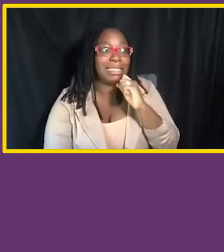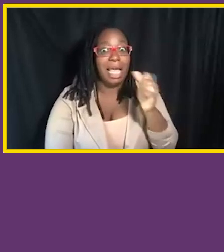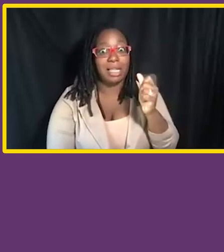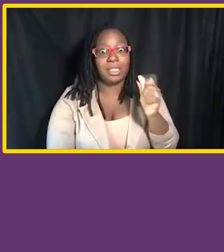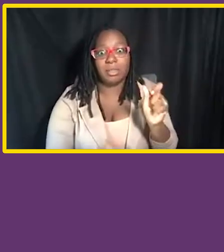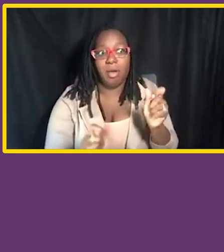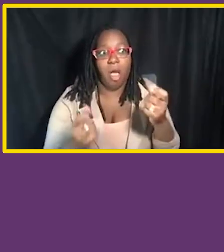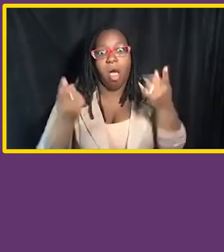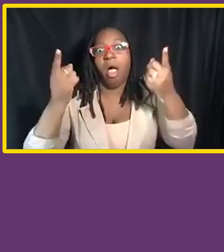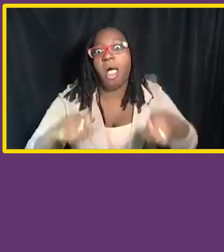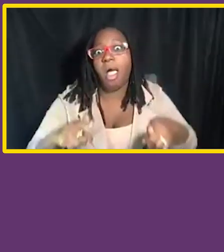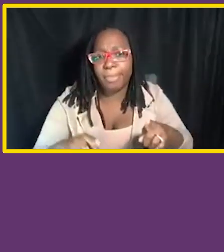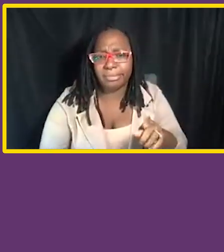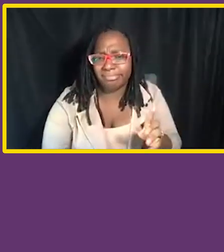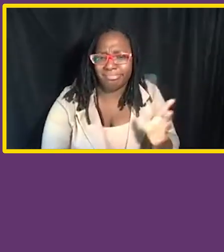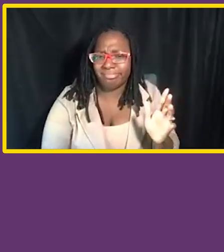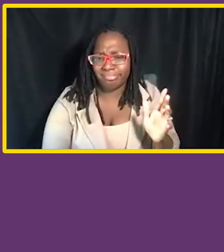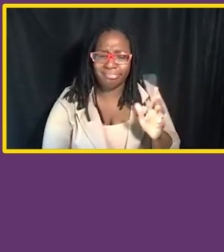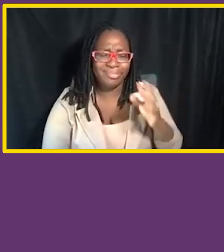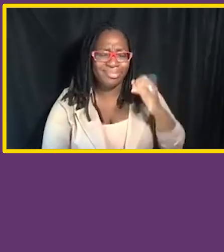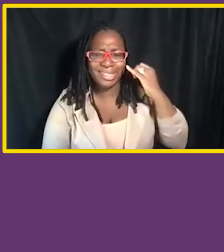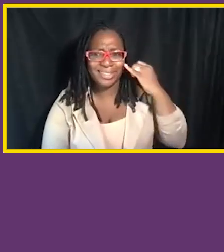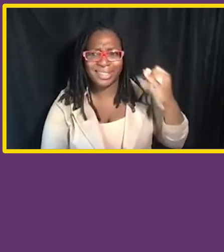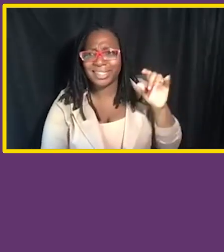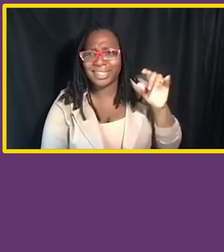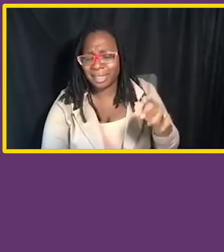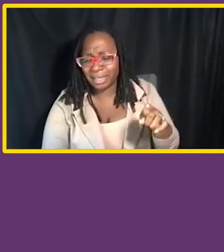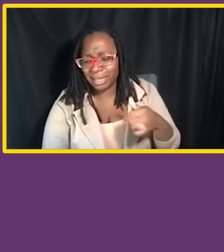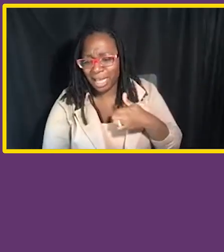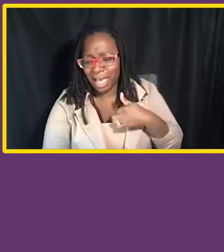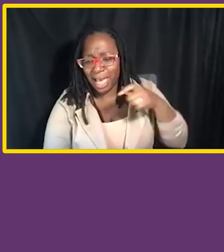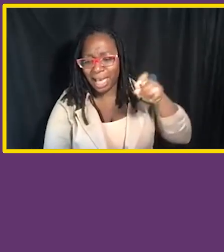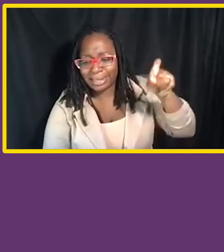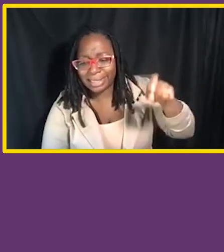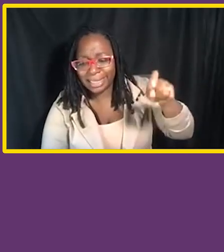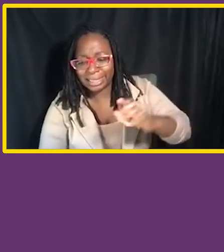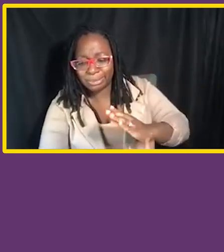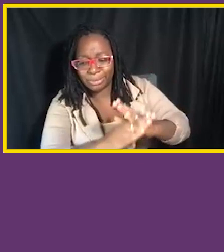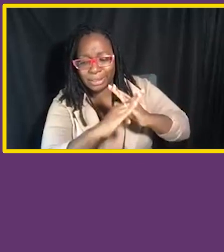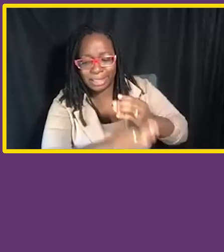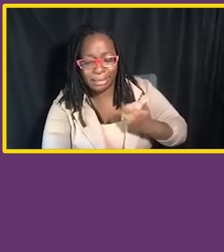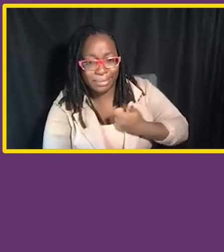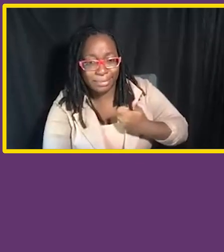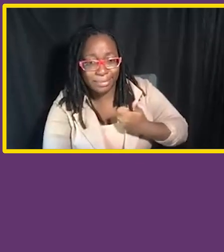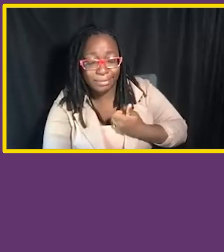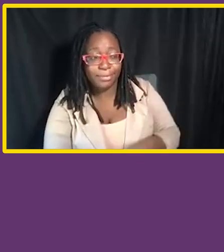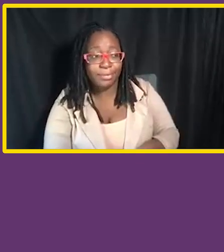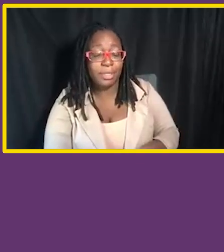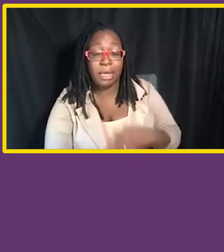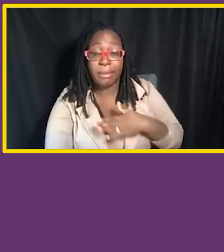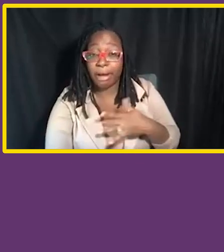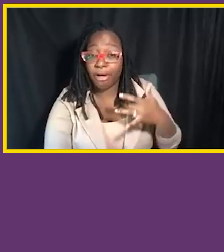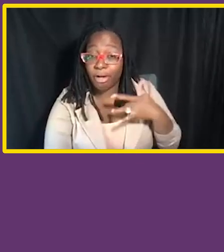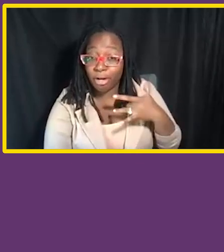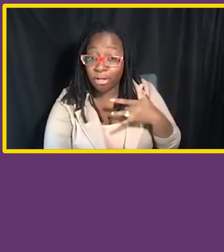that, this idea of, I need to protect myself. I need to protect my heart. I need to protect my spirit. I